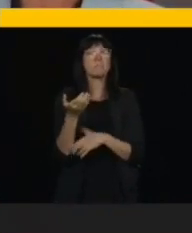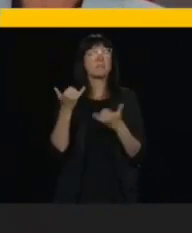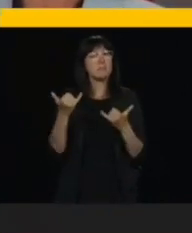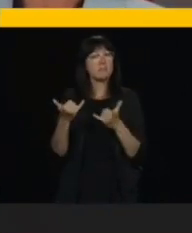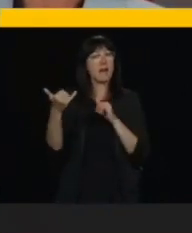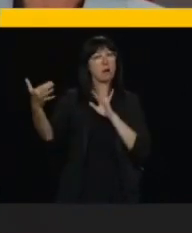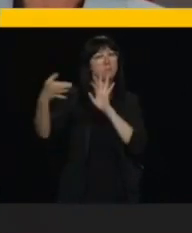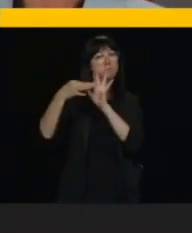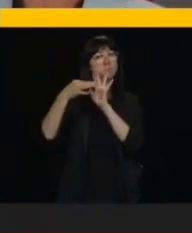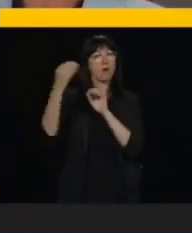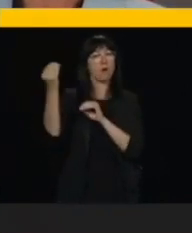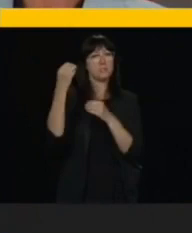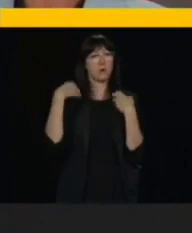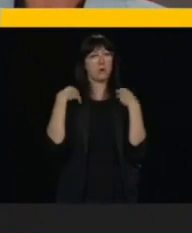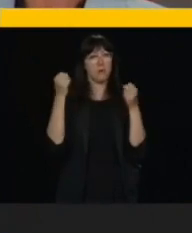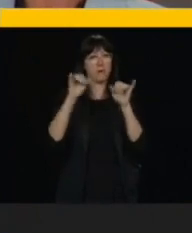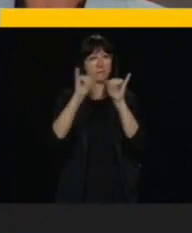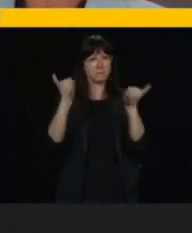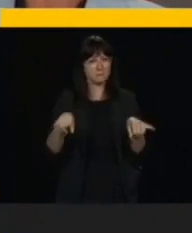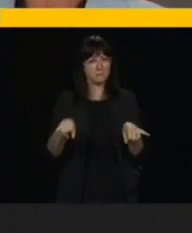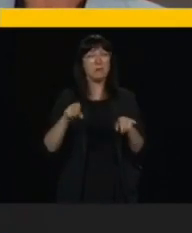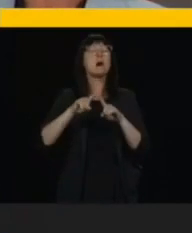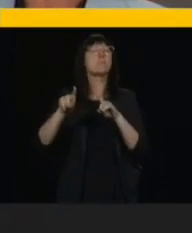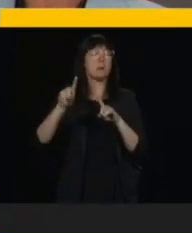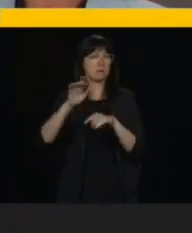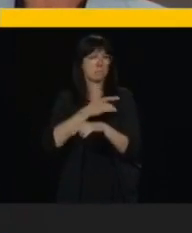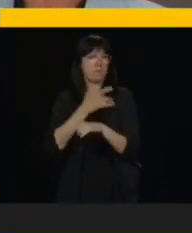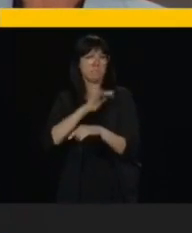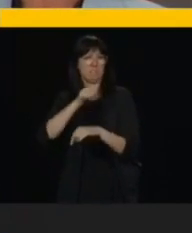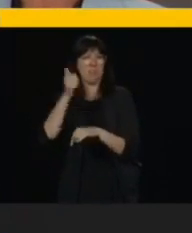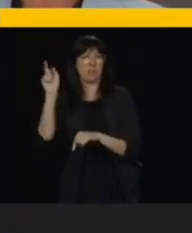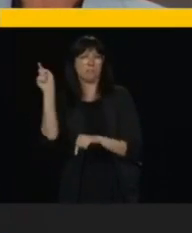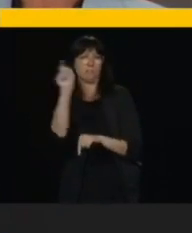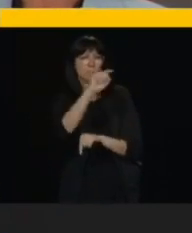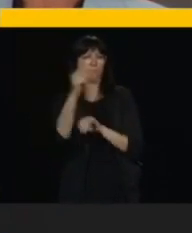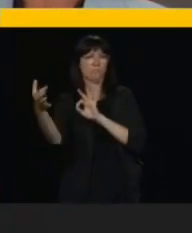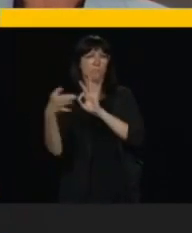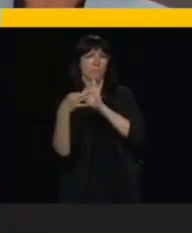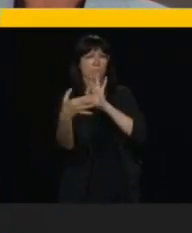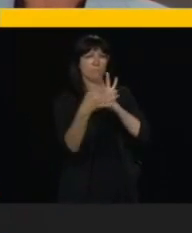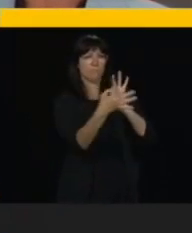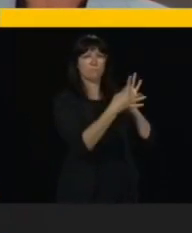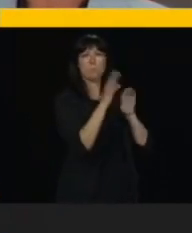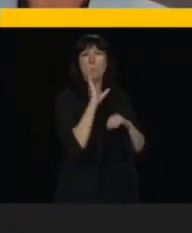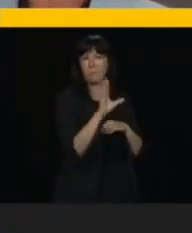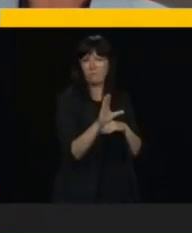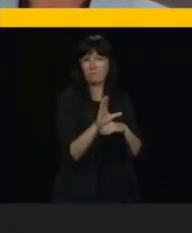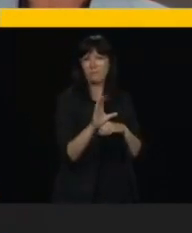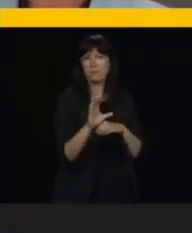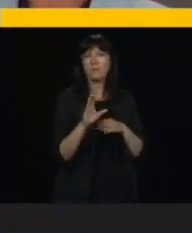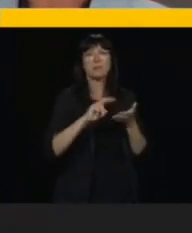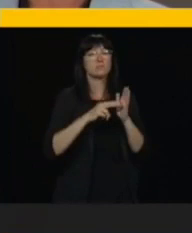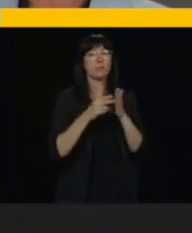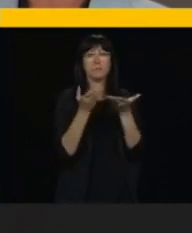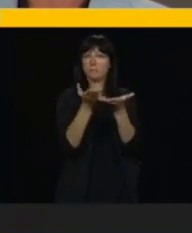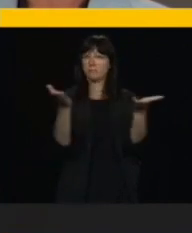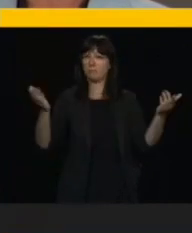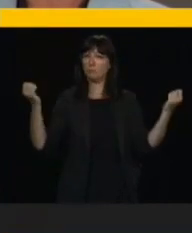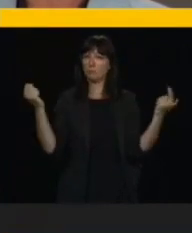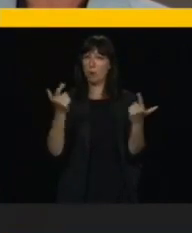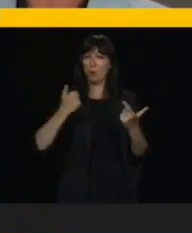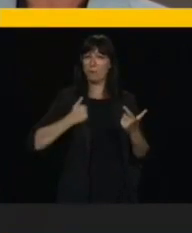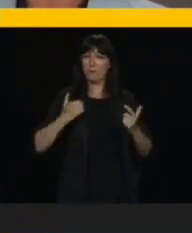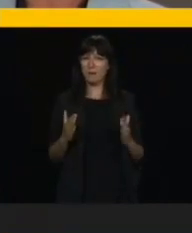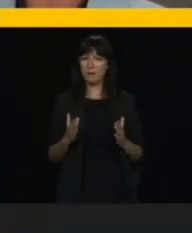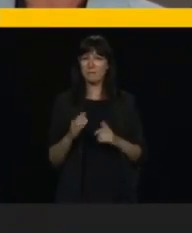to the Ontario health system, but we know other provinces will be joining in soon. So people across the country can